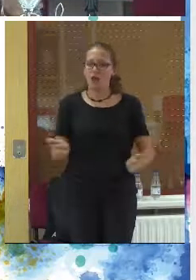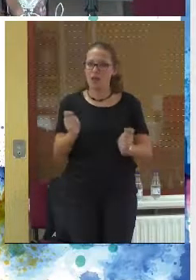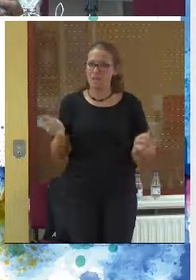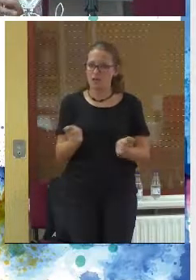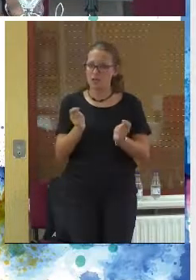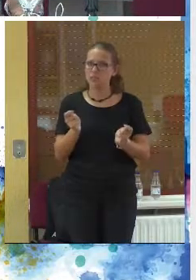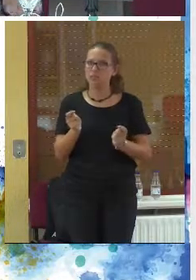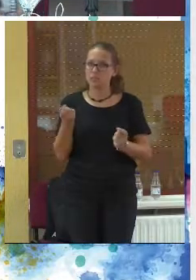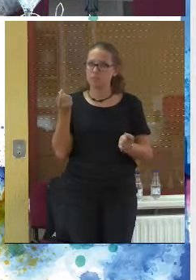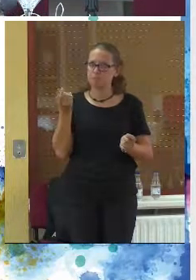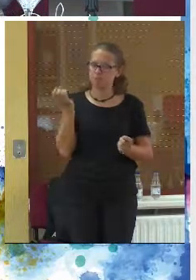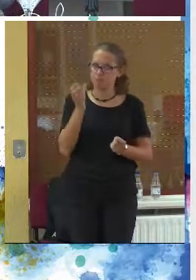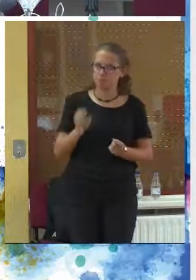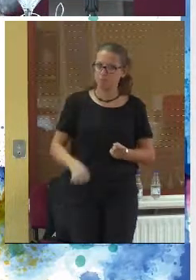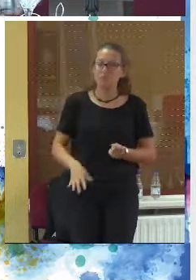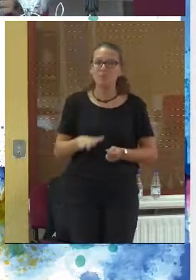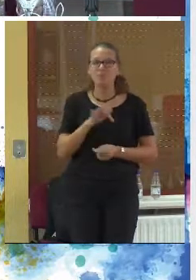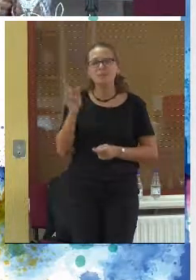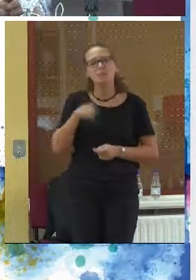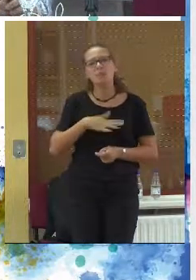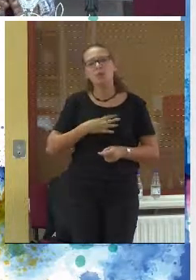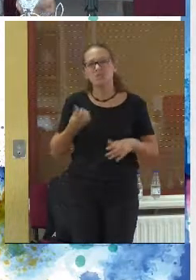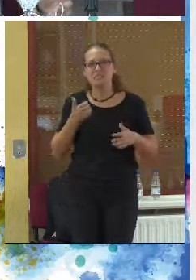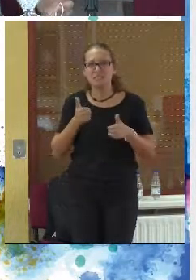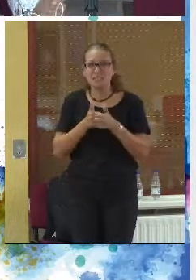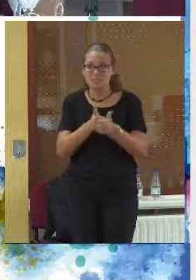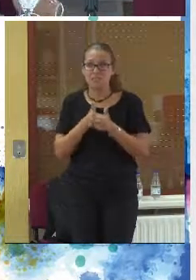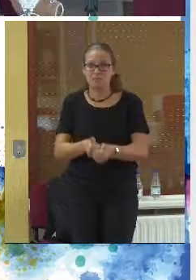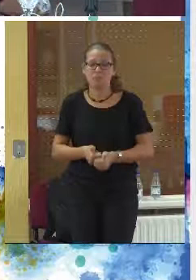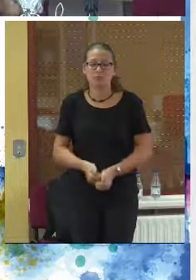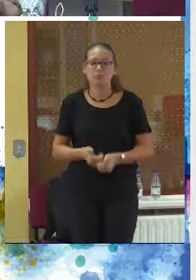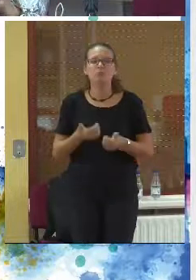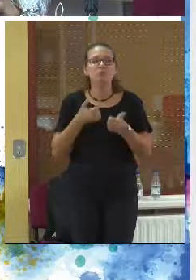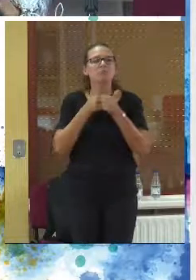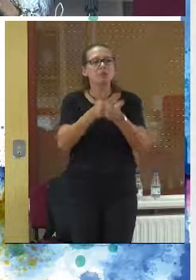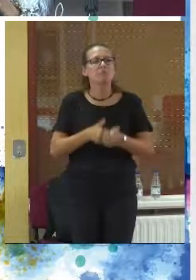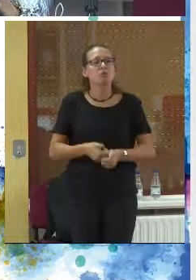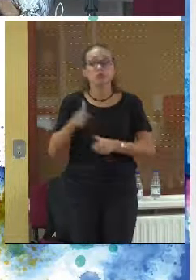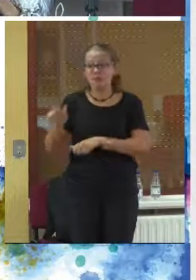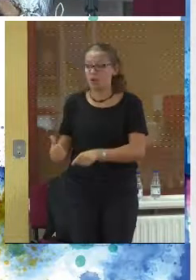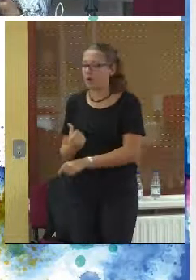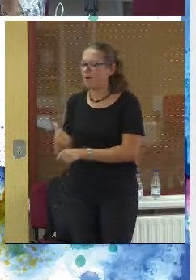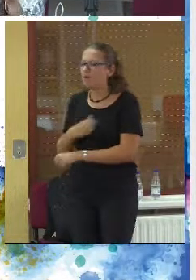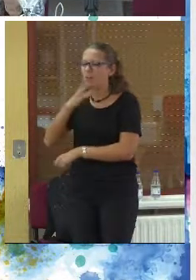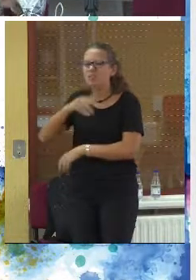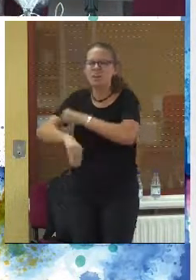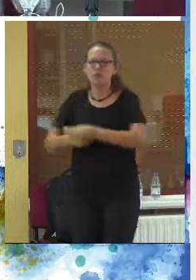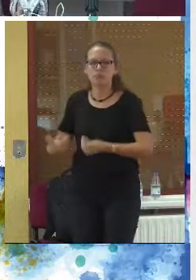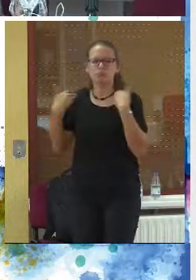alarms, and you can really visualize the monitoring of the different tasks,